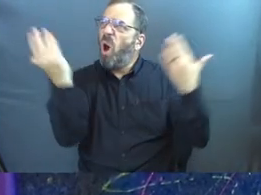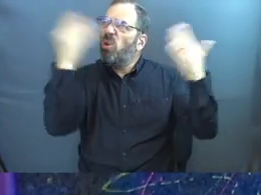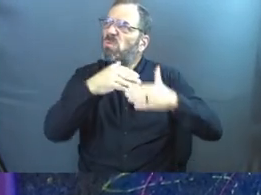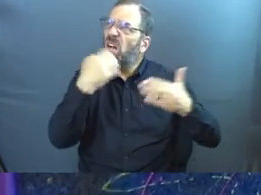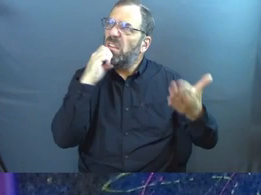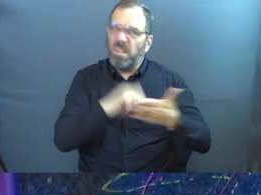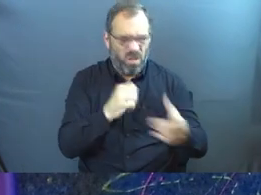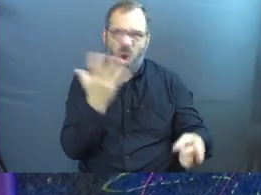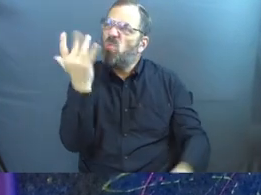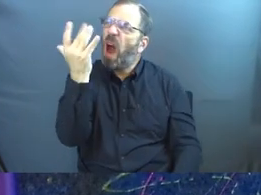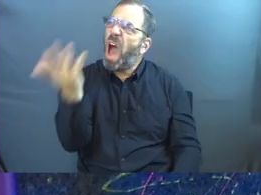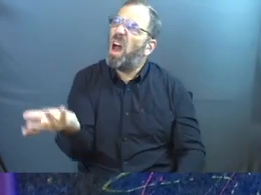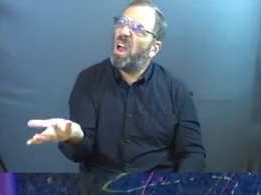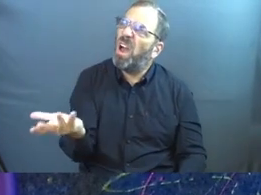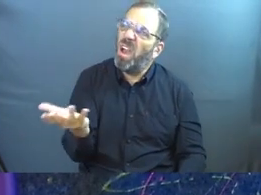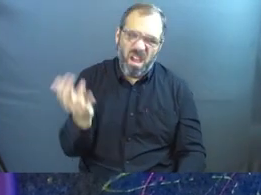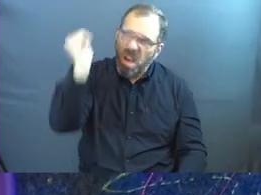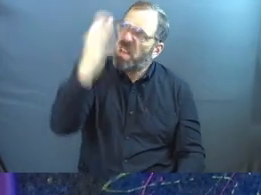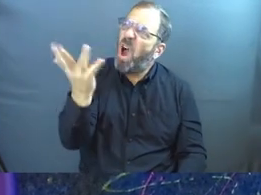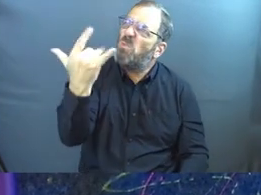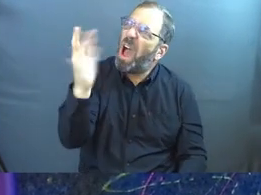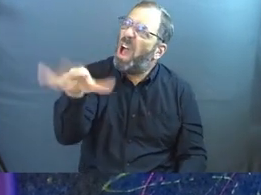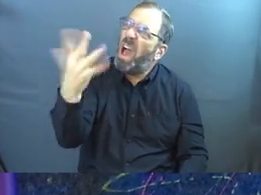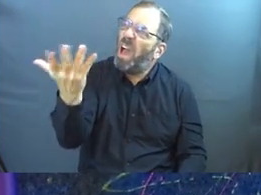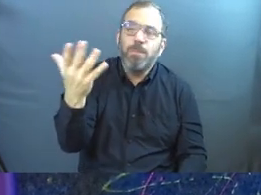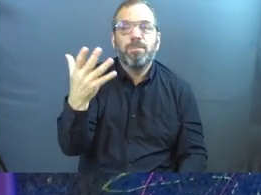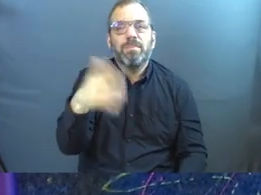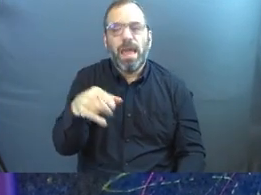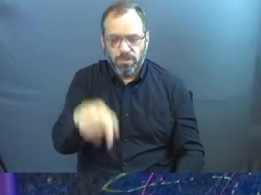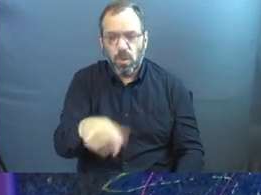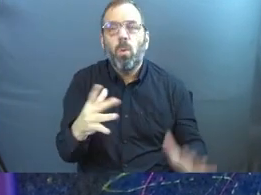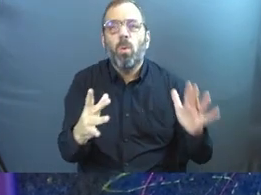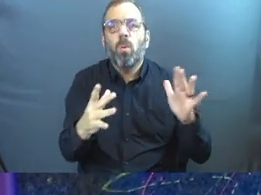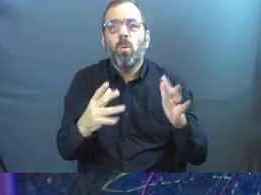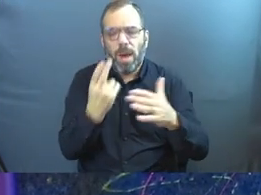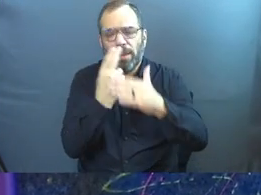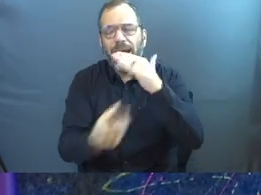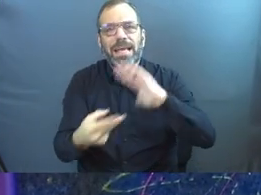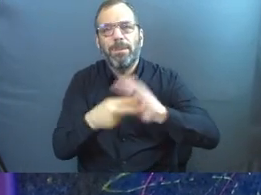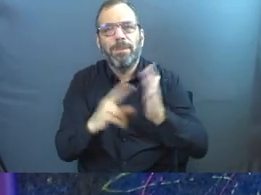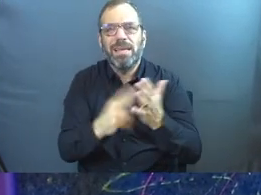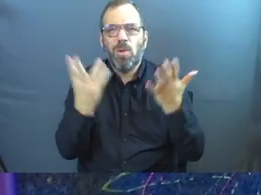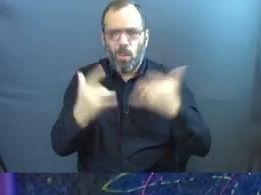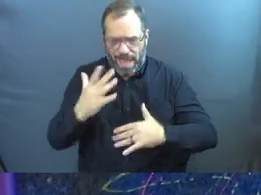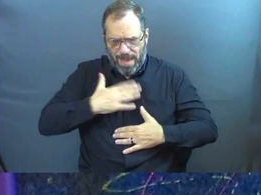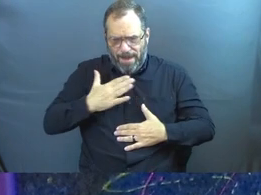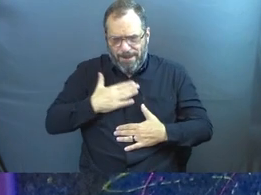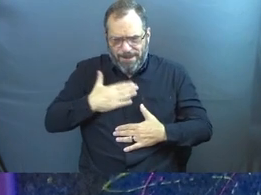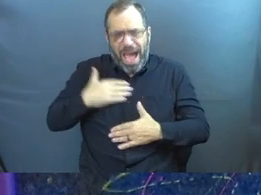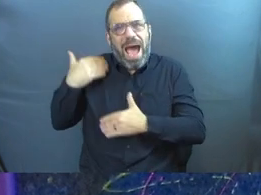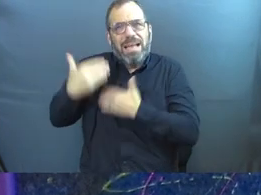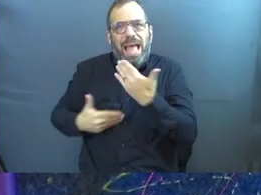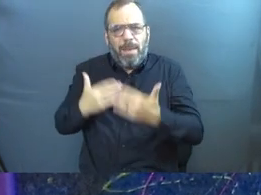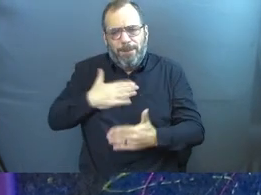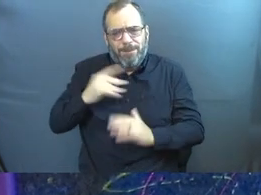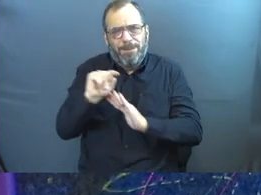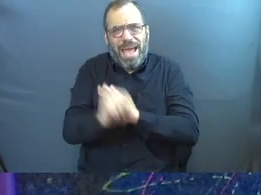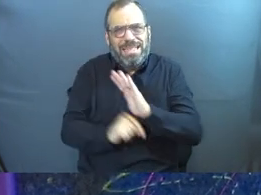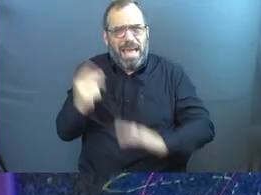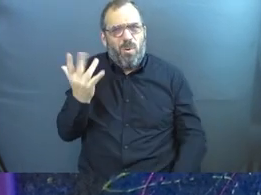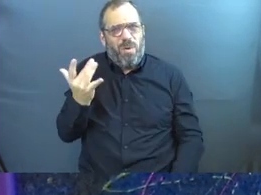darkness and evil that's out there? God, why? What he's essentially saying is, why did this have to happen in my generation?